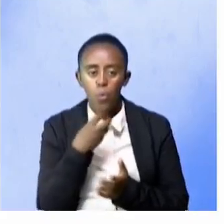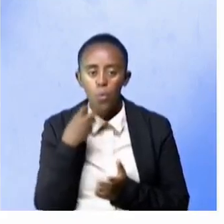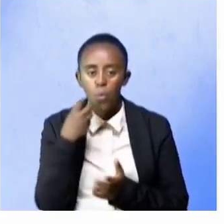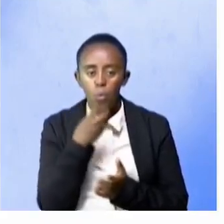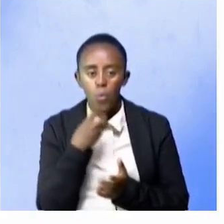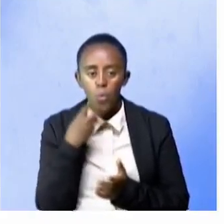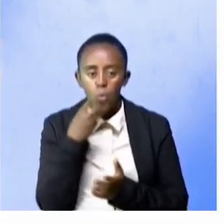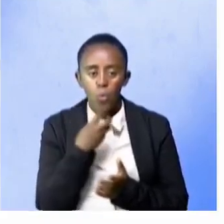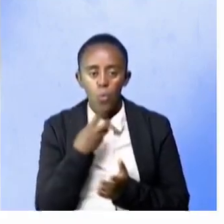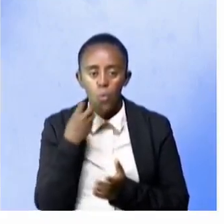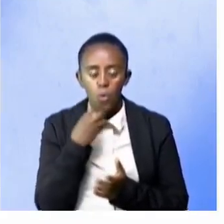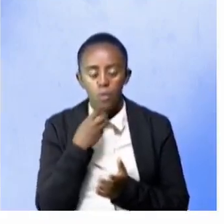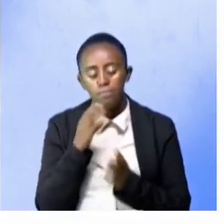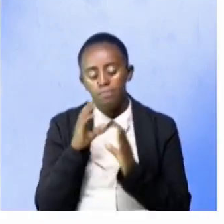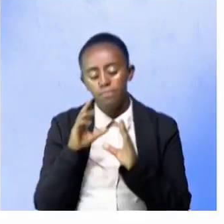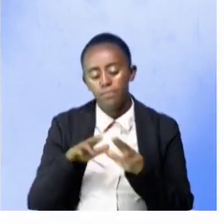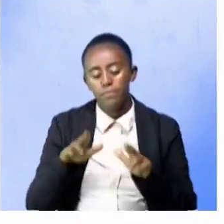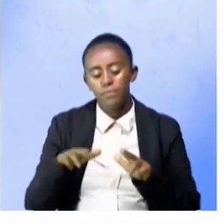Obviously,